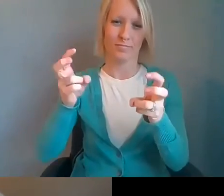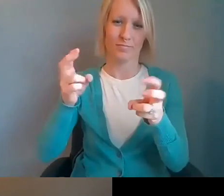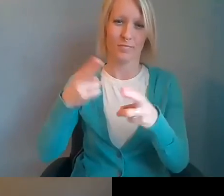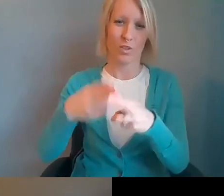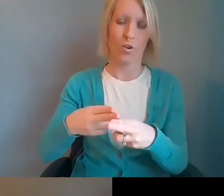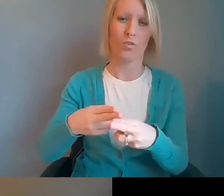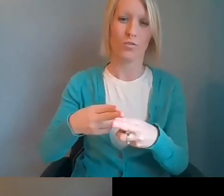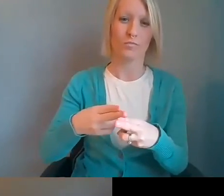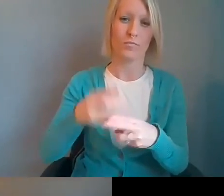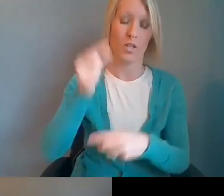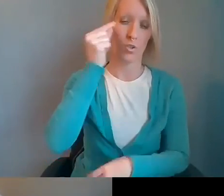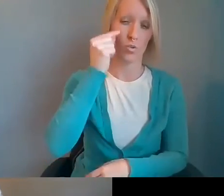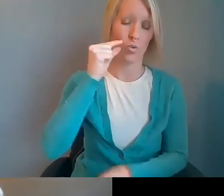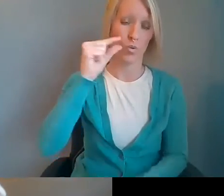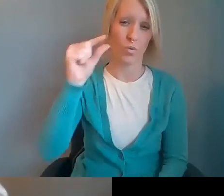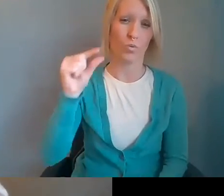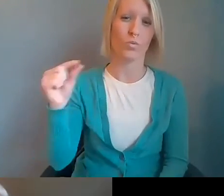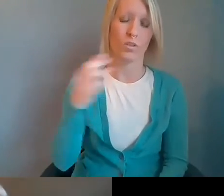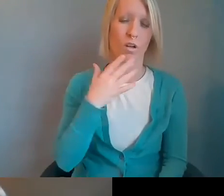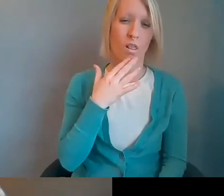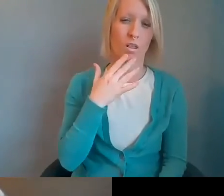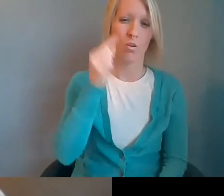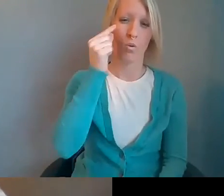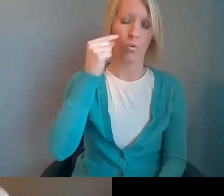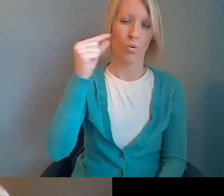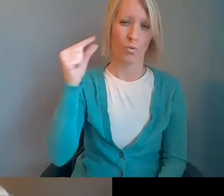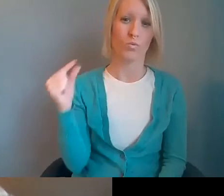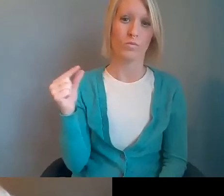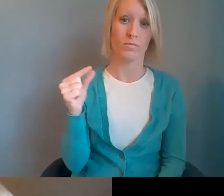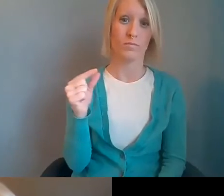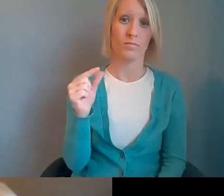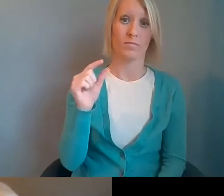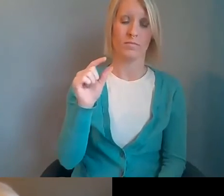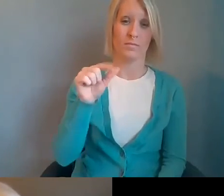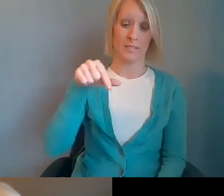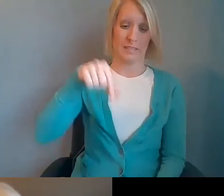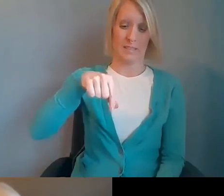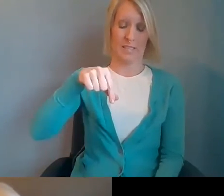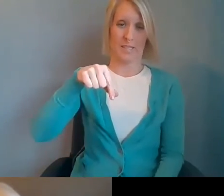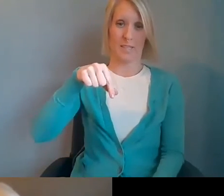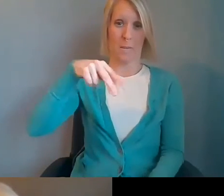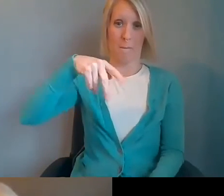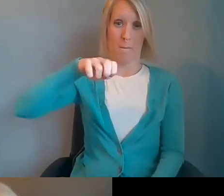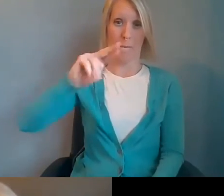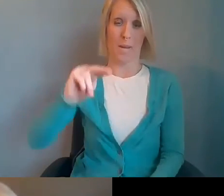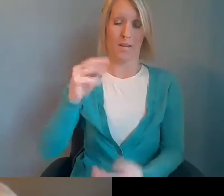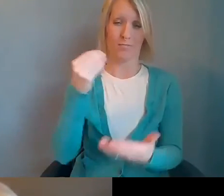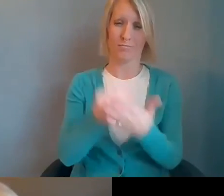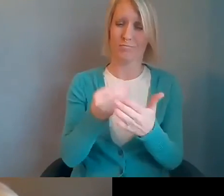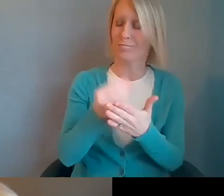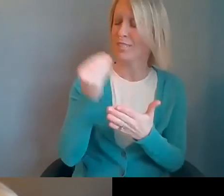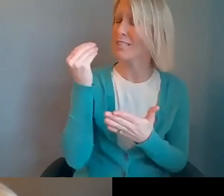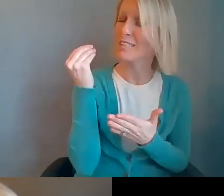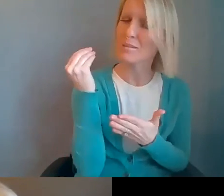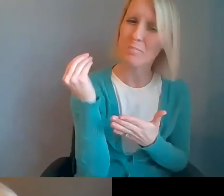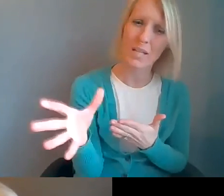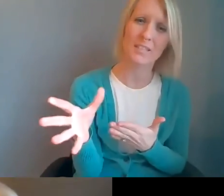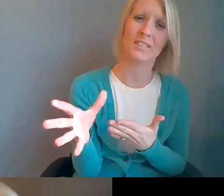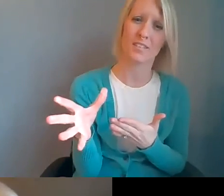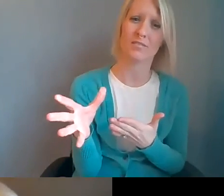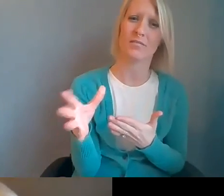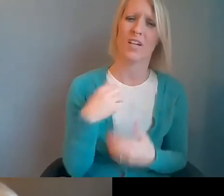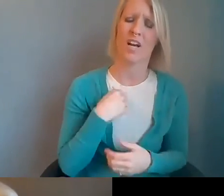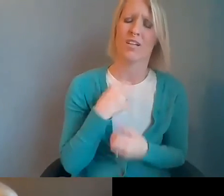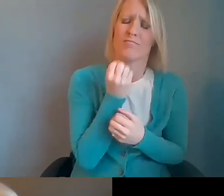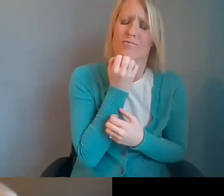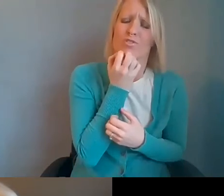This has a gold nib on it here, and this is an expensive pen, but I cherish them because they're easy to work